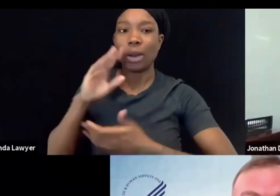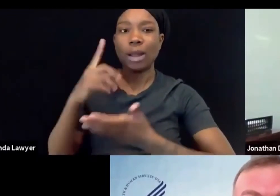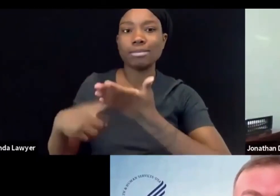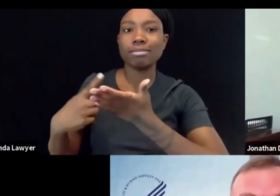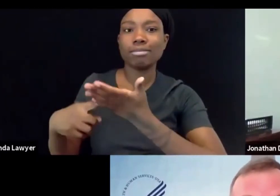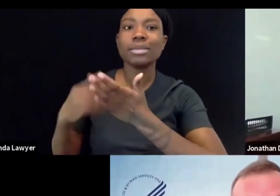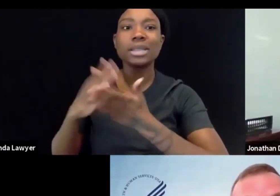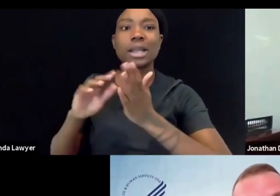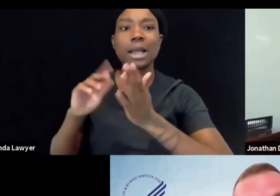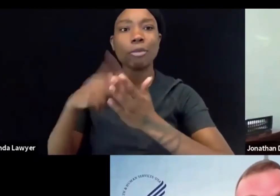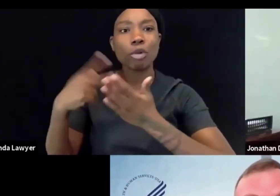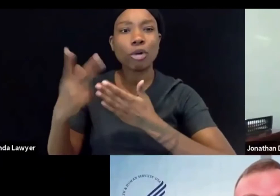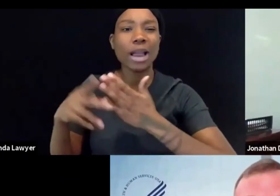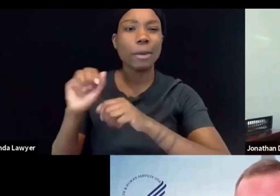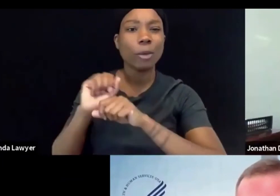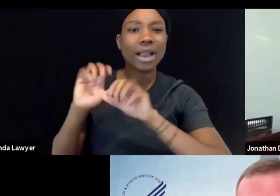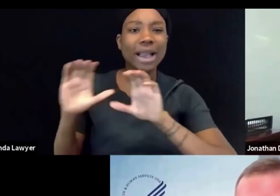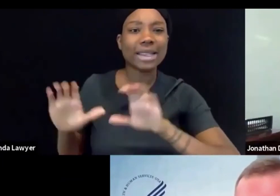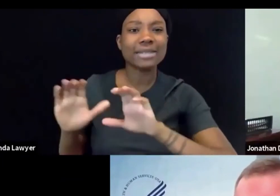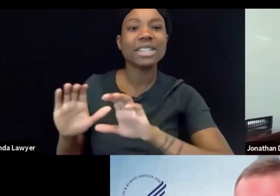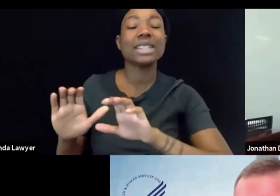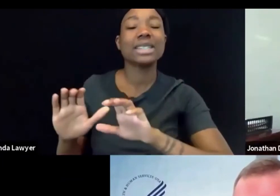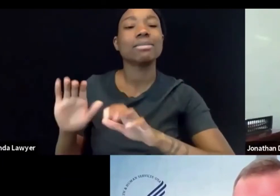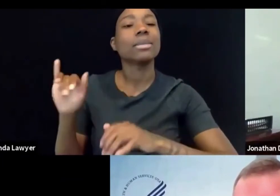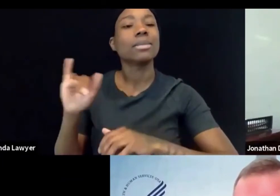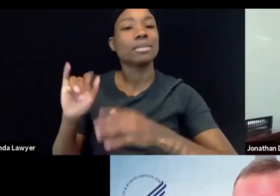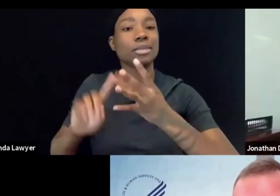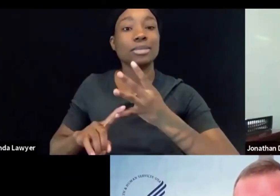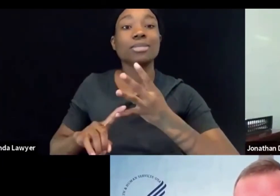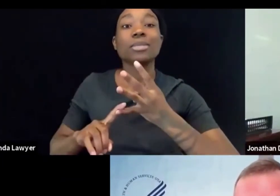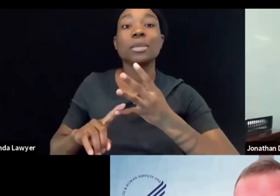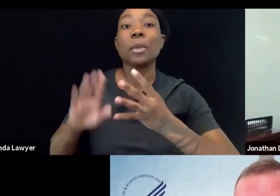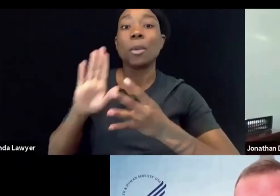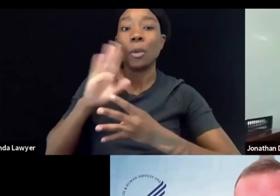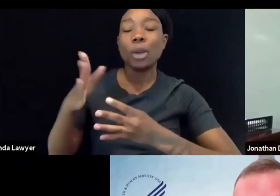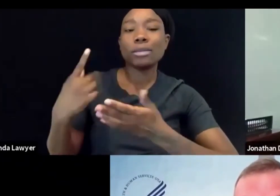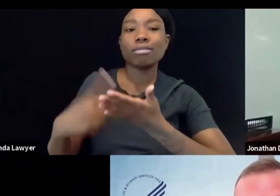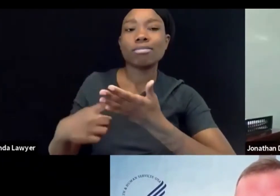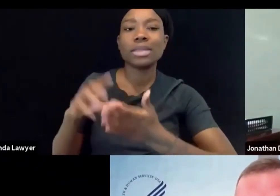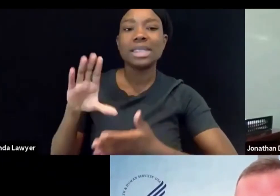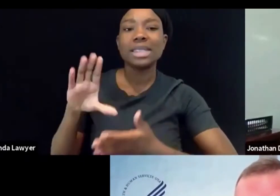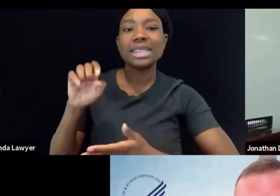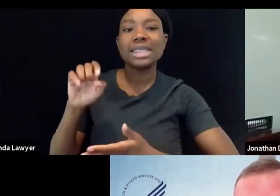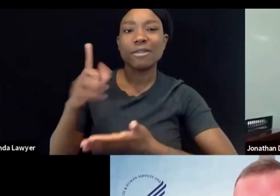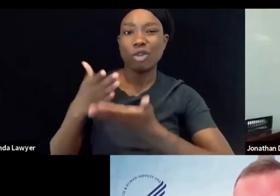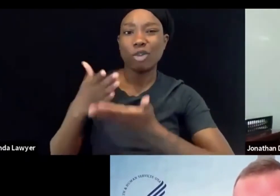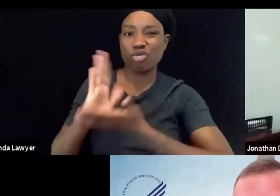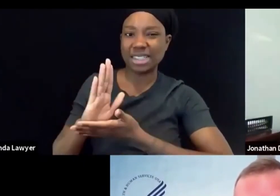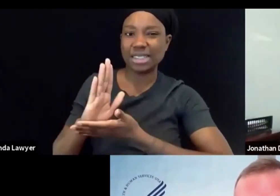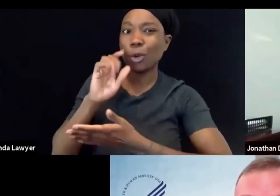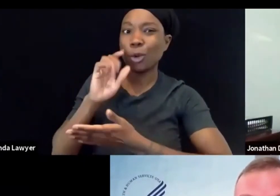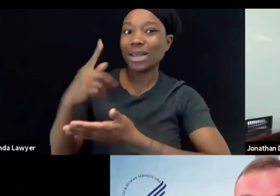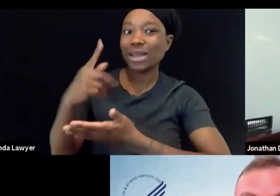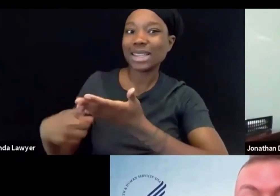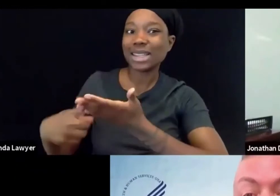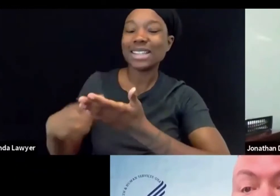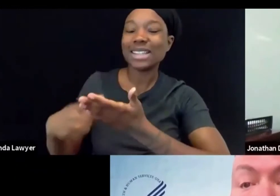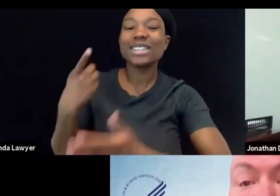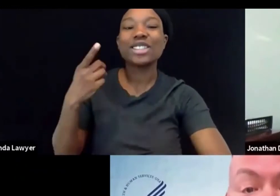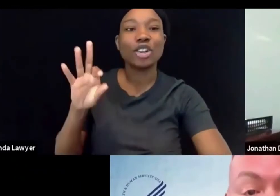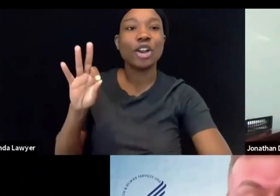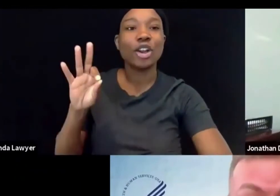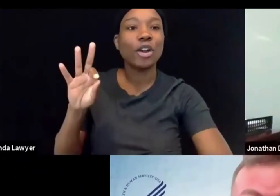enforcement activities that Dr. Frobausi is going to discuss. So let me tell you a little bit about